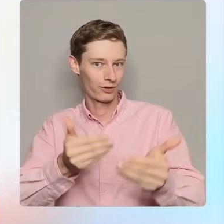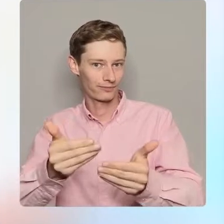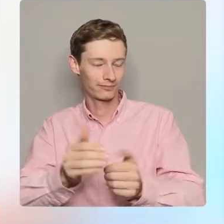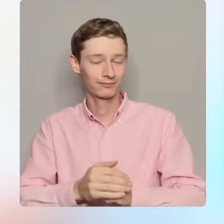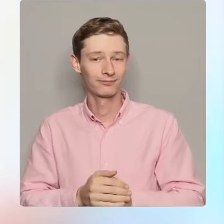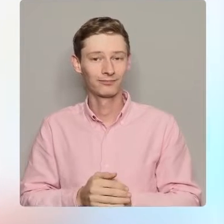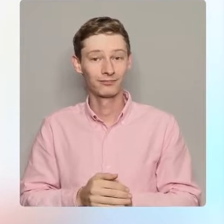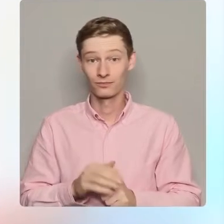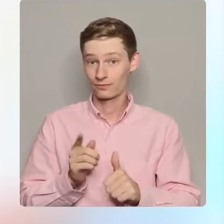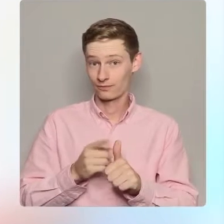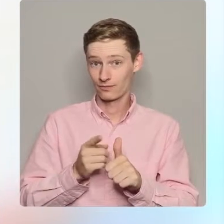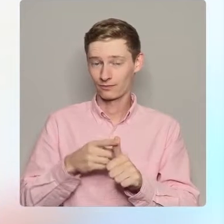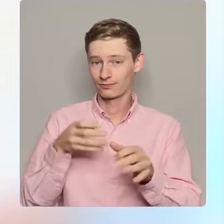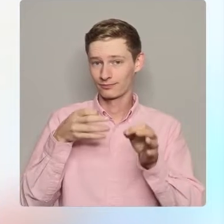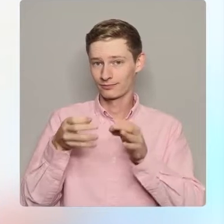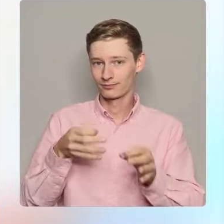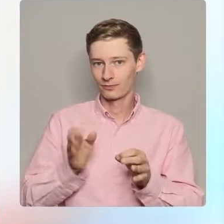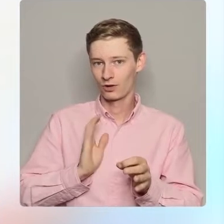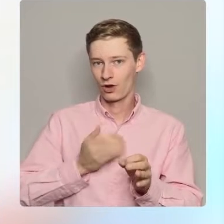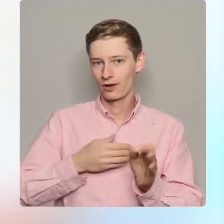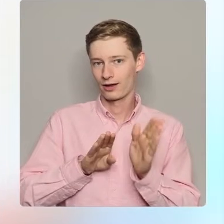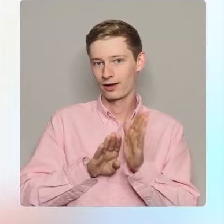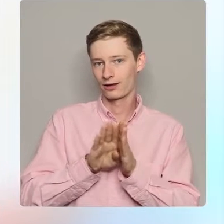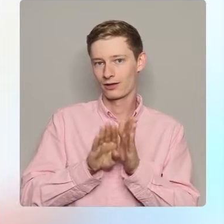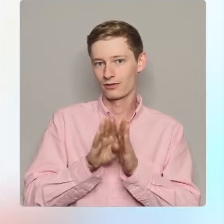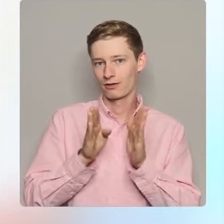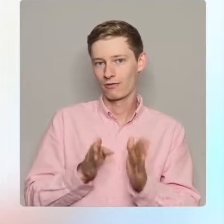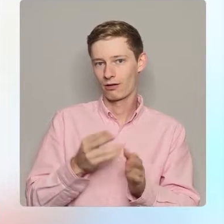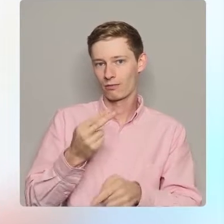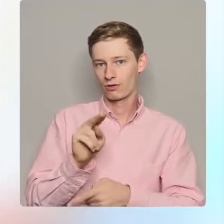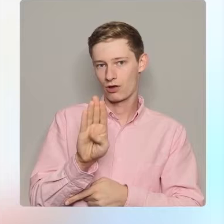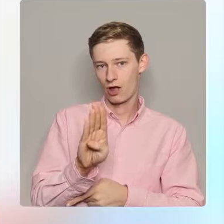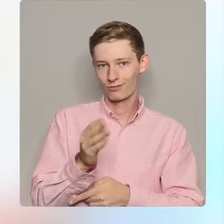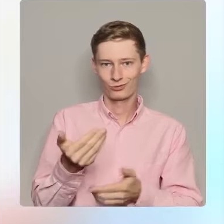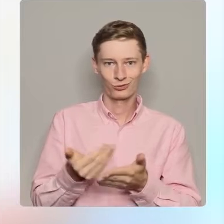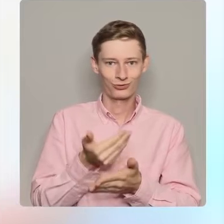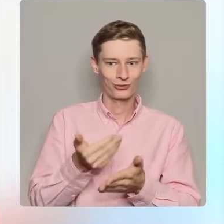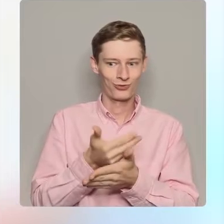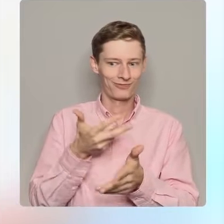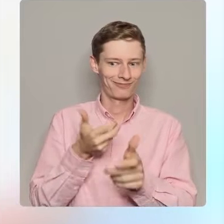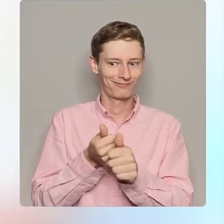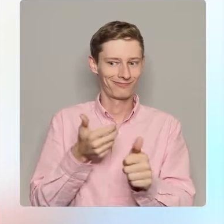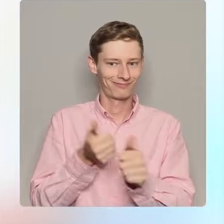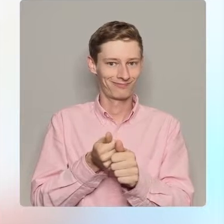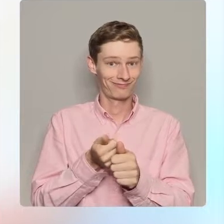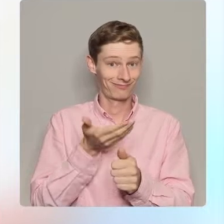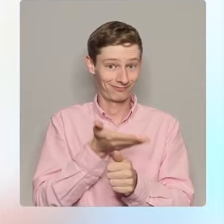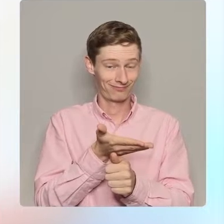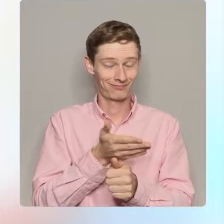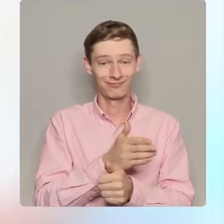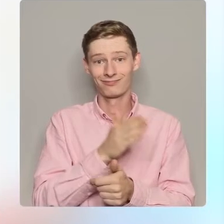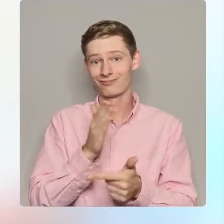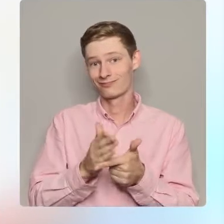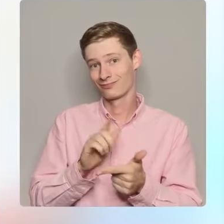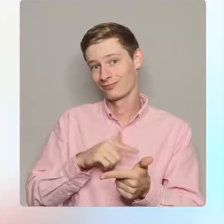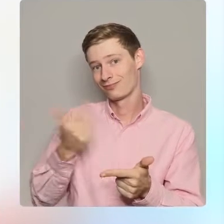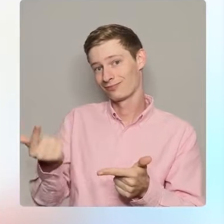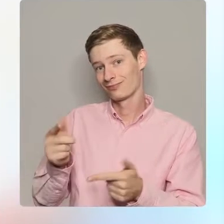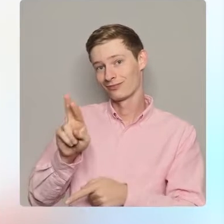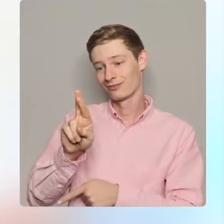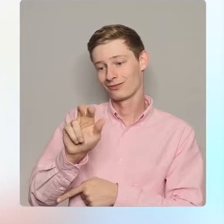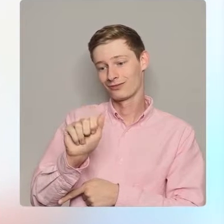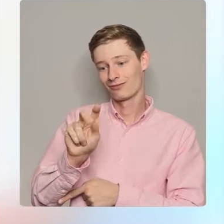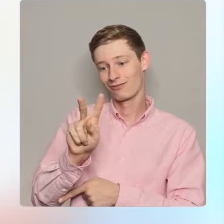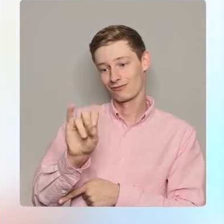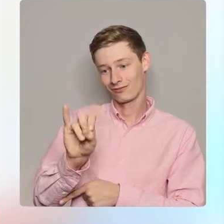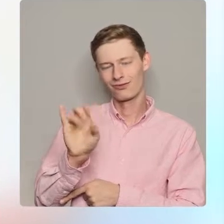start out, I'm going to give you an overview of our Developer Hub and some of our latest updates. Then, I'll hand it over to Ravi